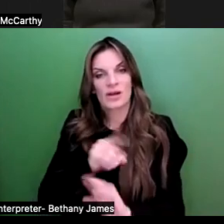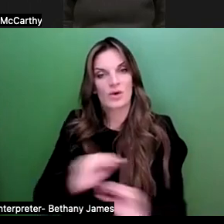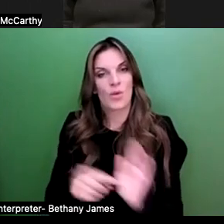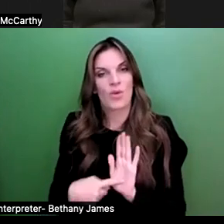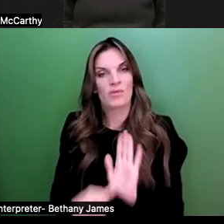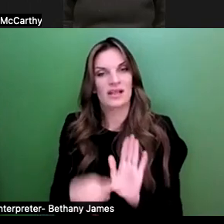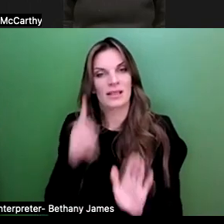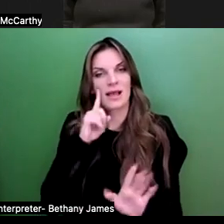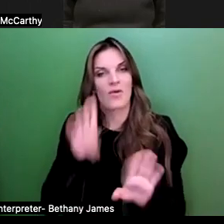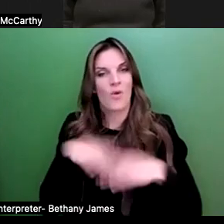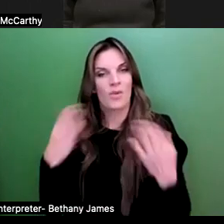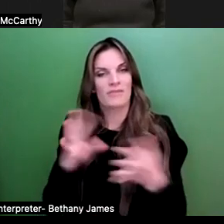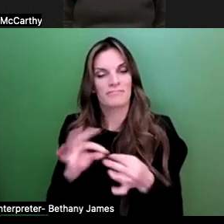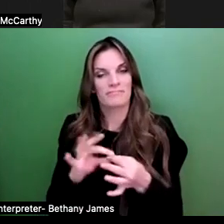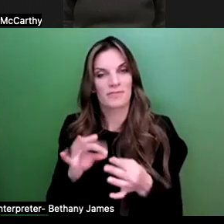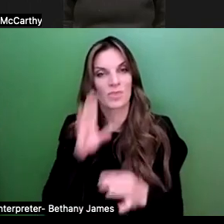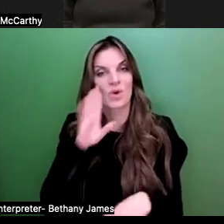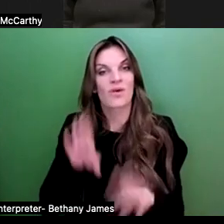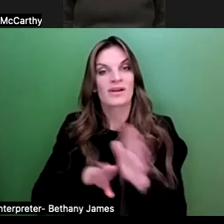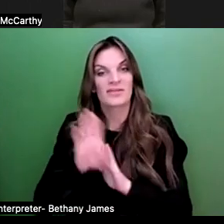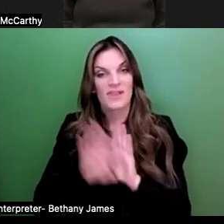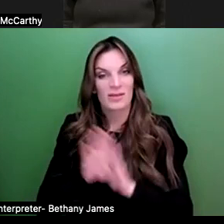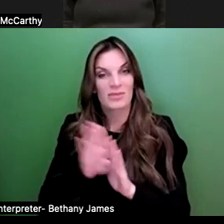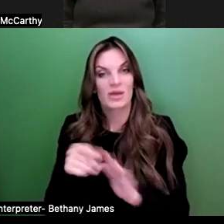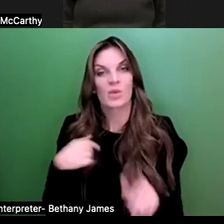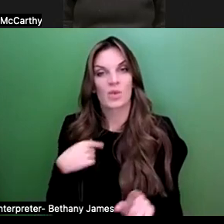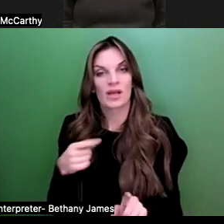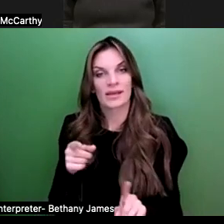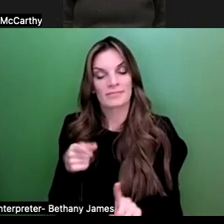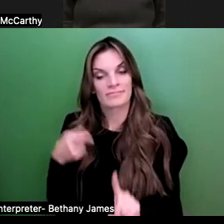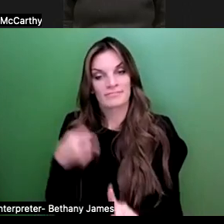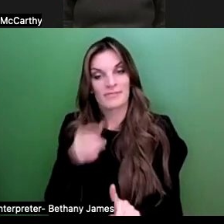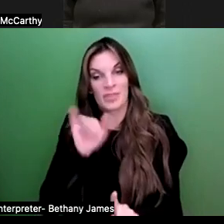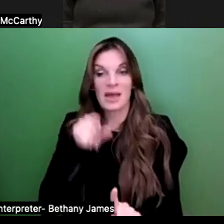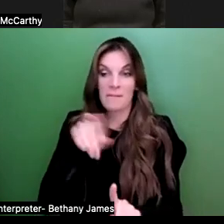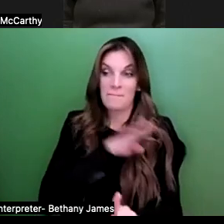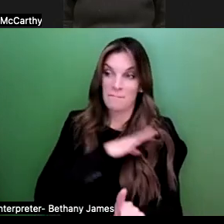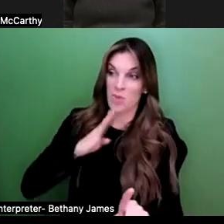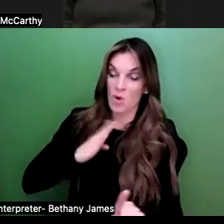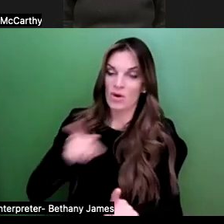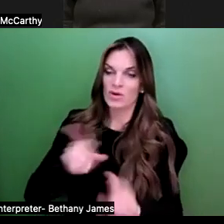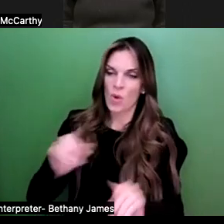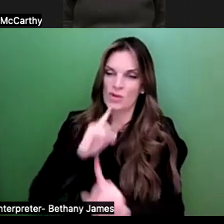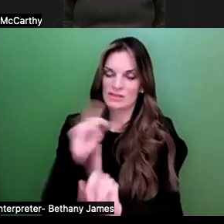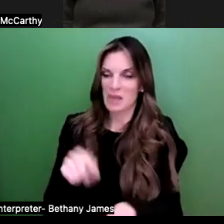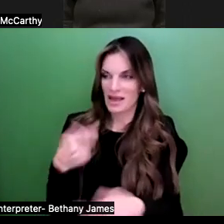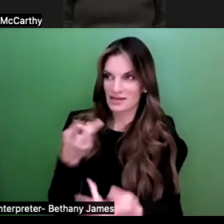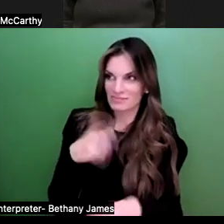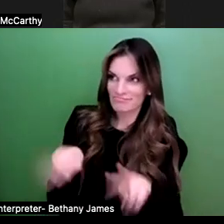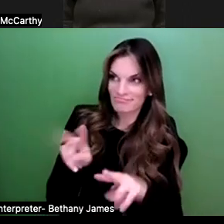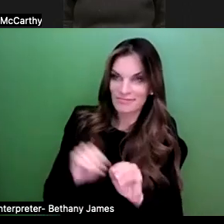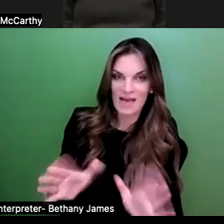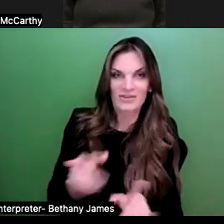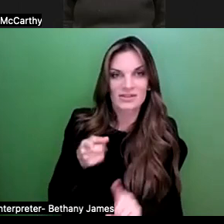opening statement. In terms of development, it needs to be responsible. It needs to be holistic. We need to look at the stock,